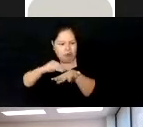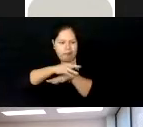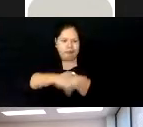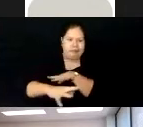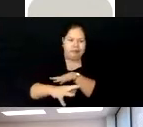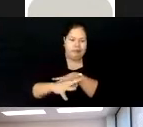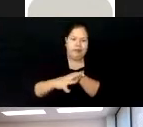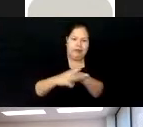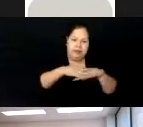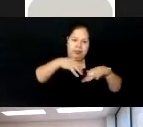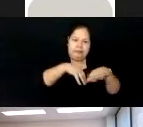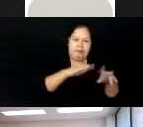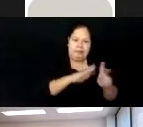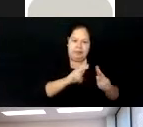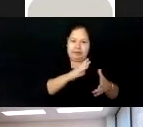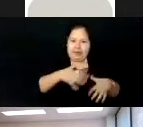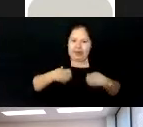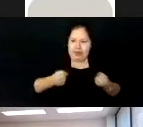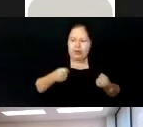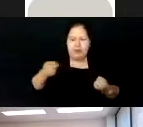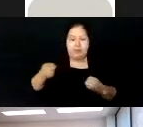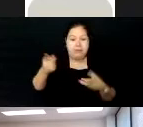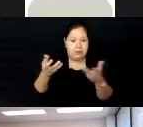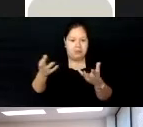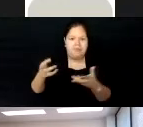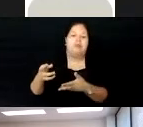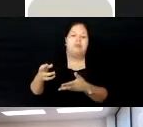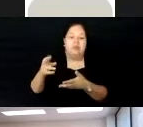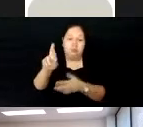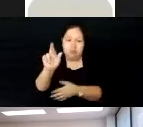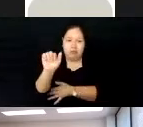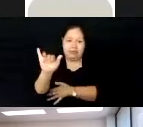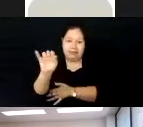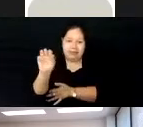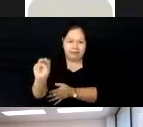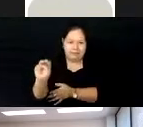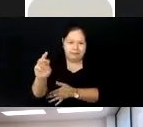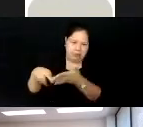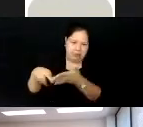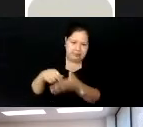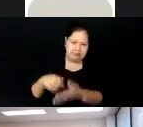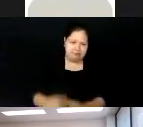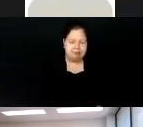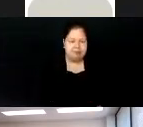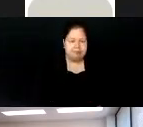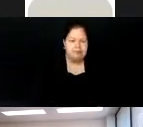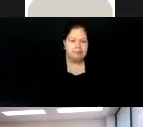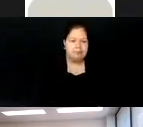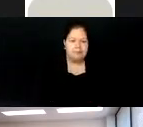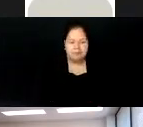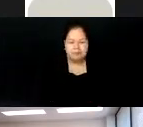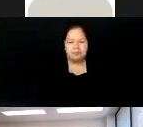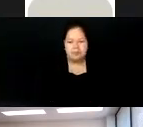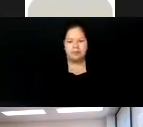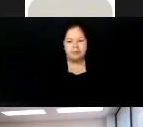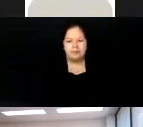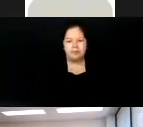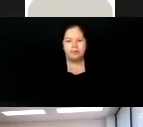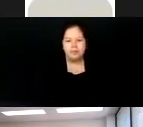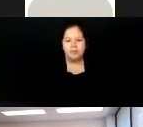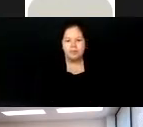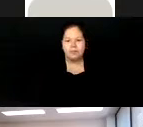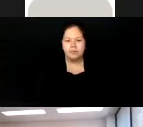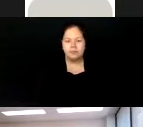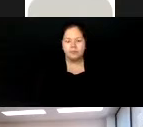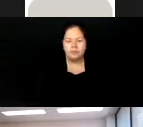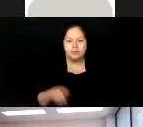peoples. So we'll talk a little bit about racism in this next section. Racism is both a historical